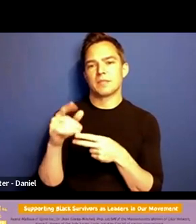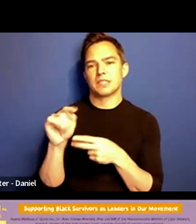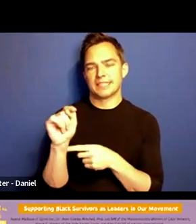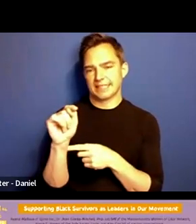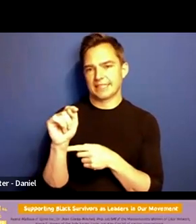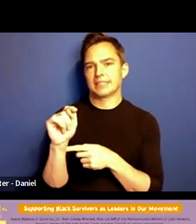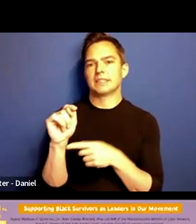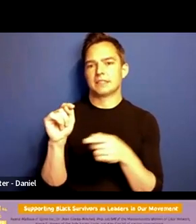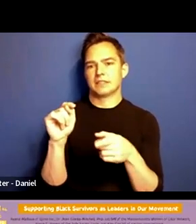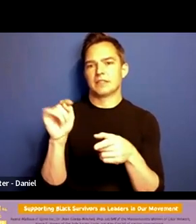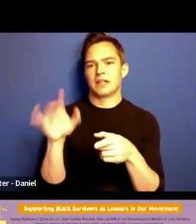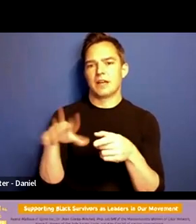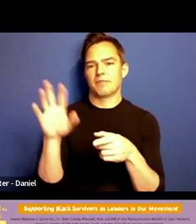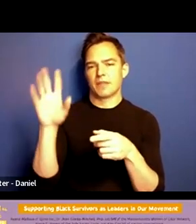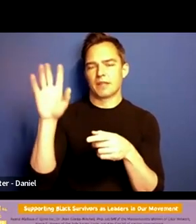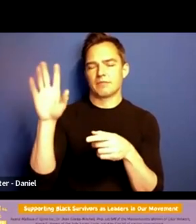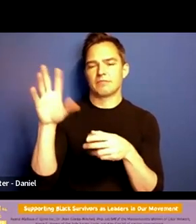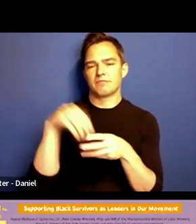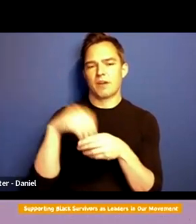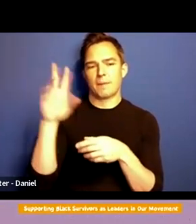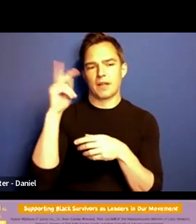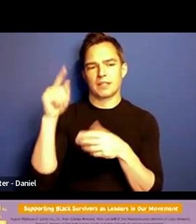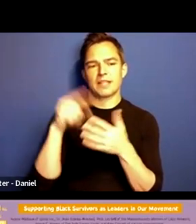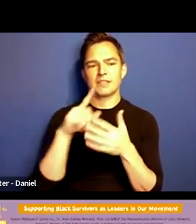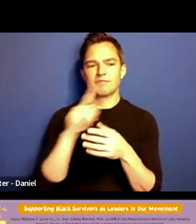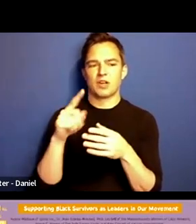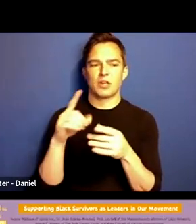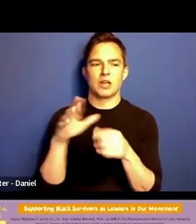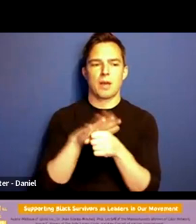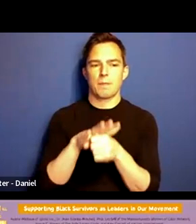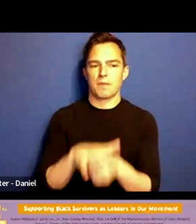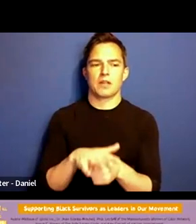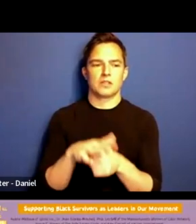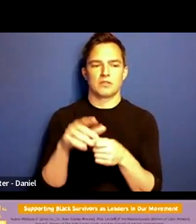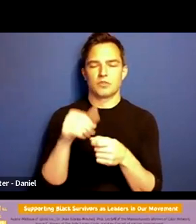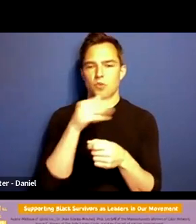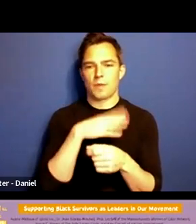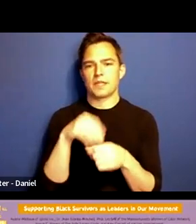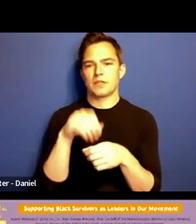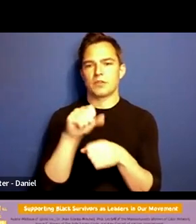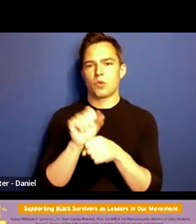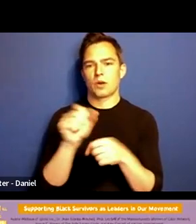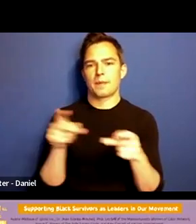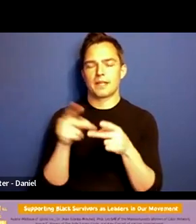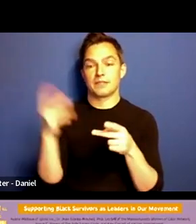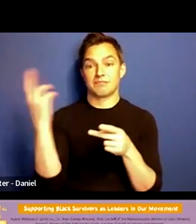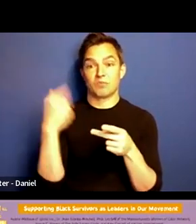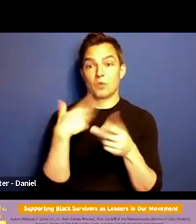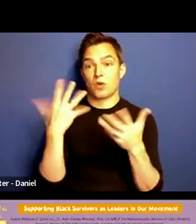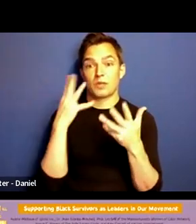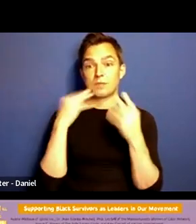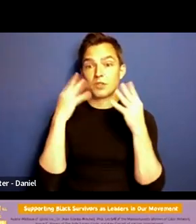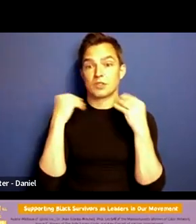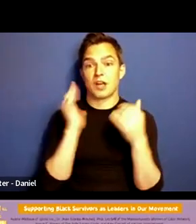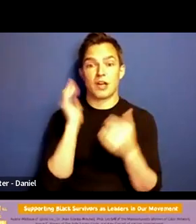are two things that are extremely oppressive to Black women in the workplace, because we already experiencing that in our